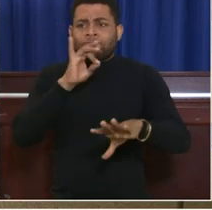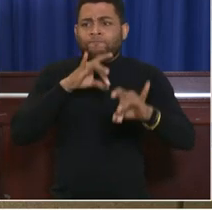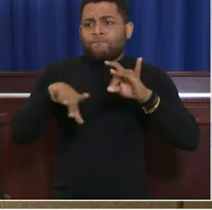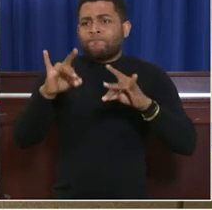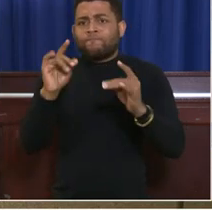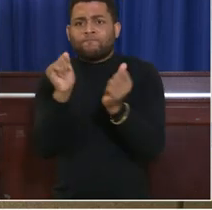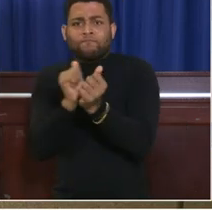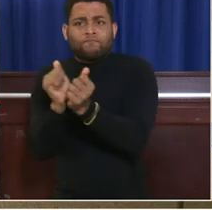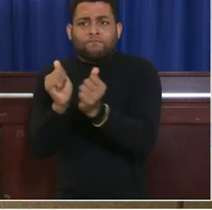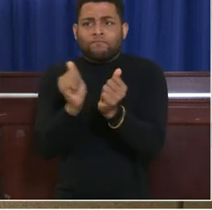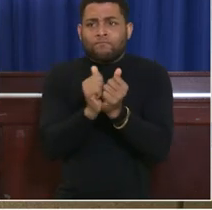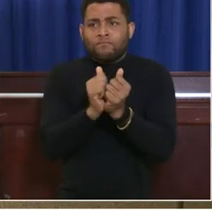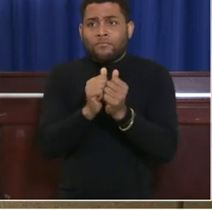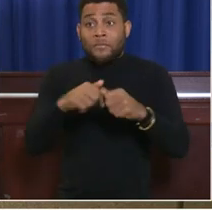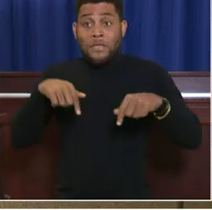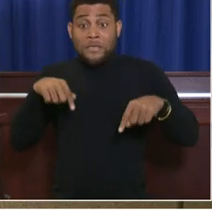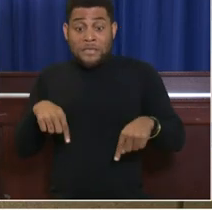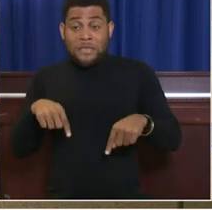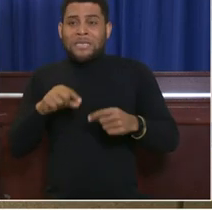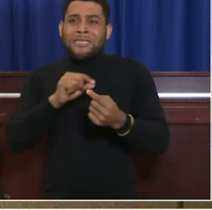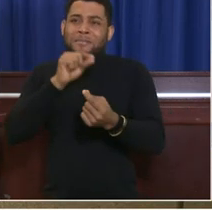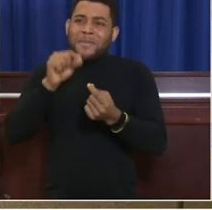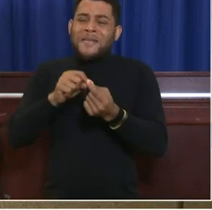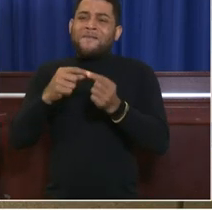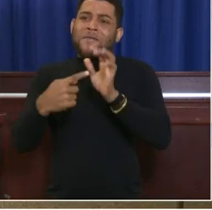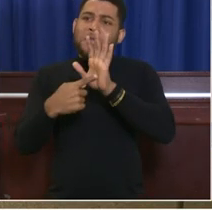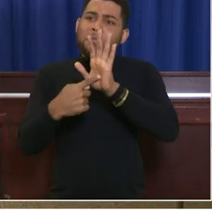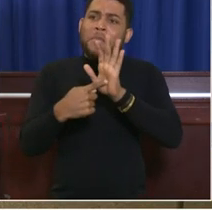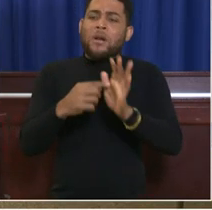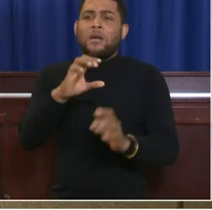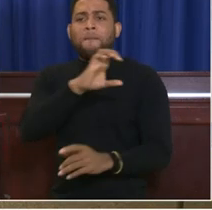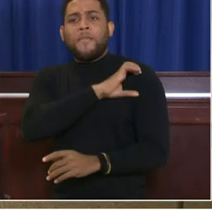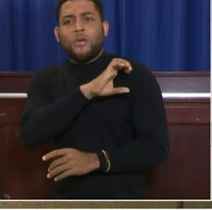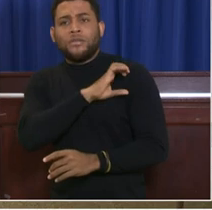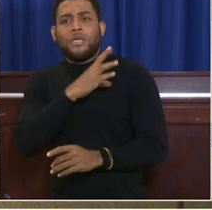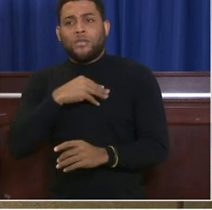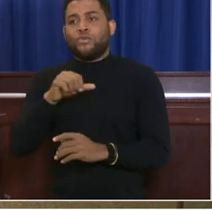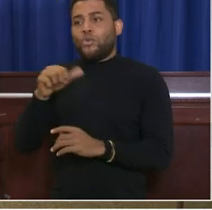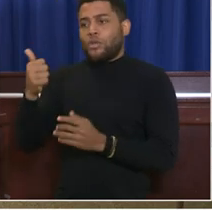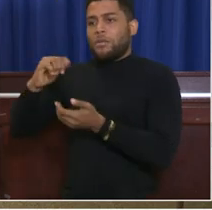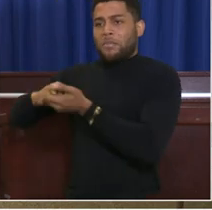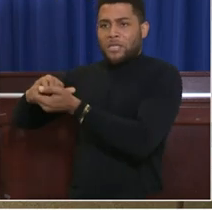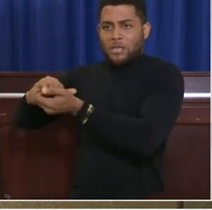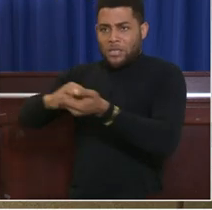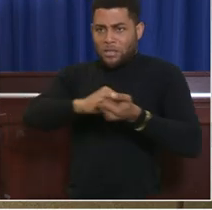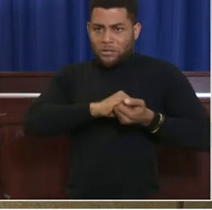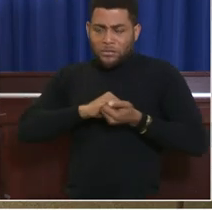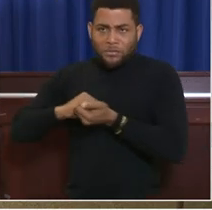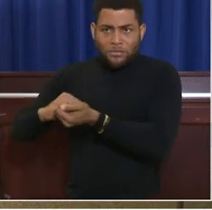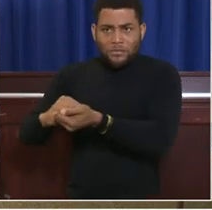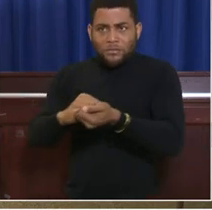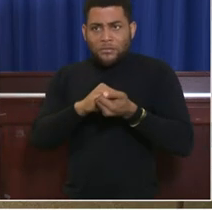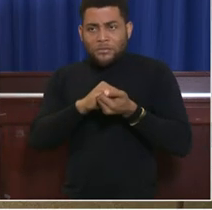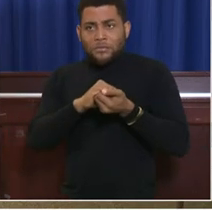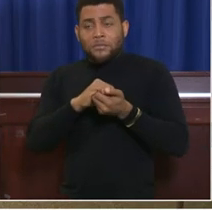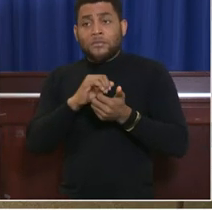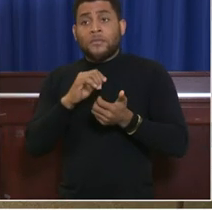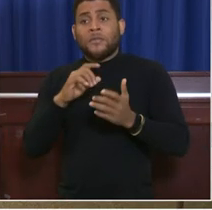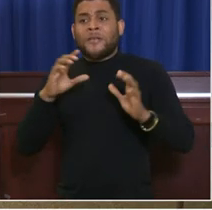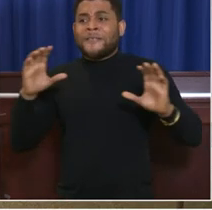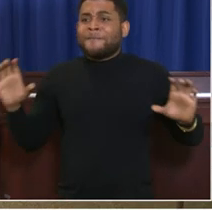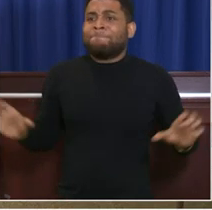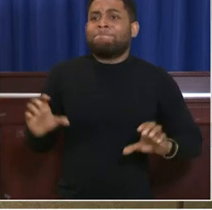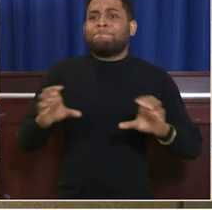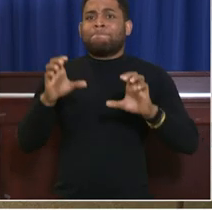a collaboration in which law enforcement and others, lots of partners here, went out, got together, and then law enforcement went